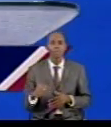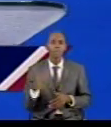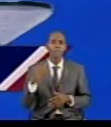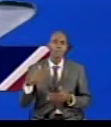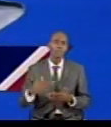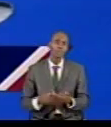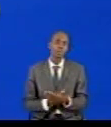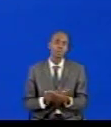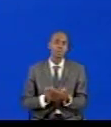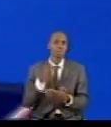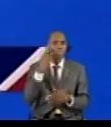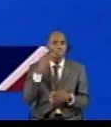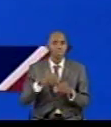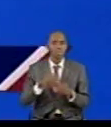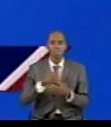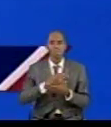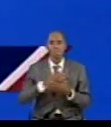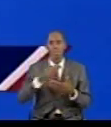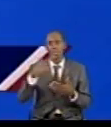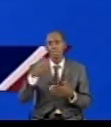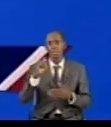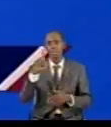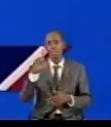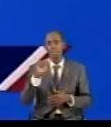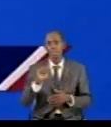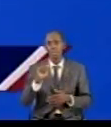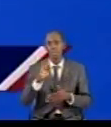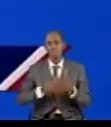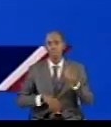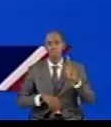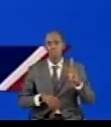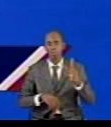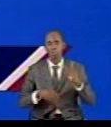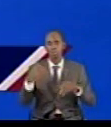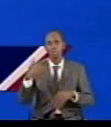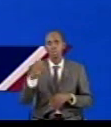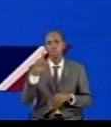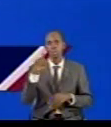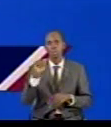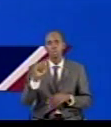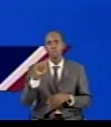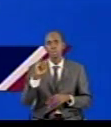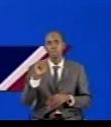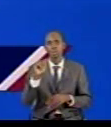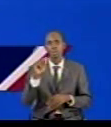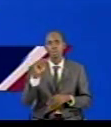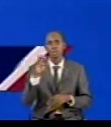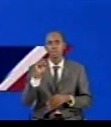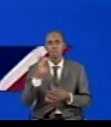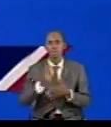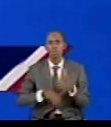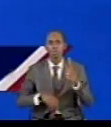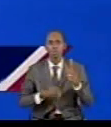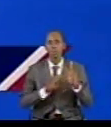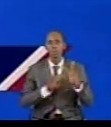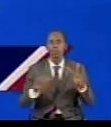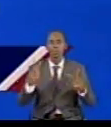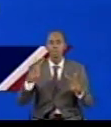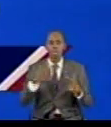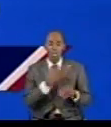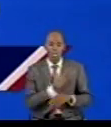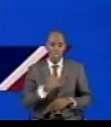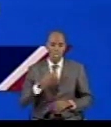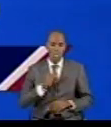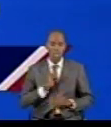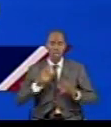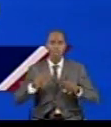at verse 2 there. Galatians chapter 2 verse 2. And I went up